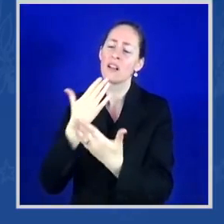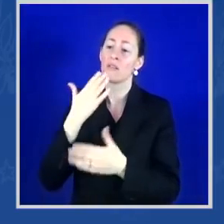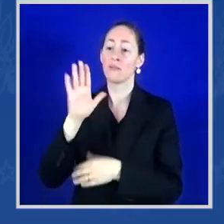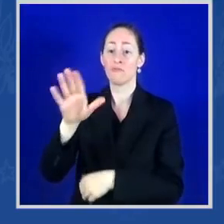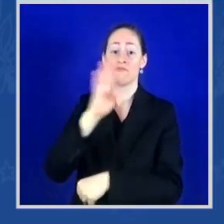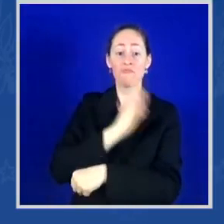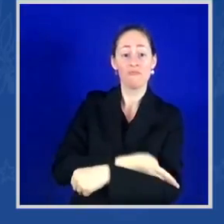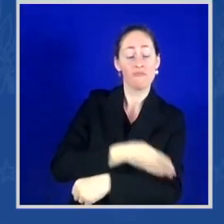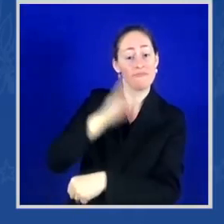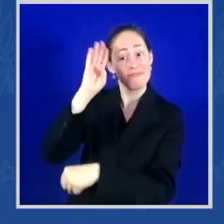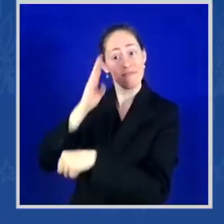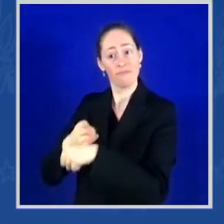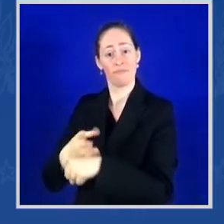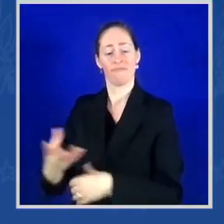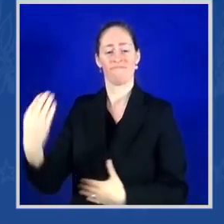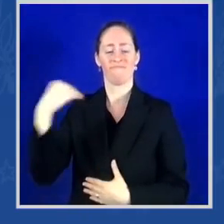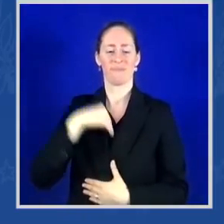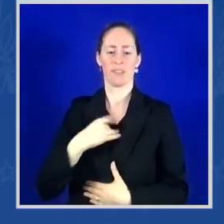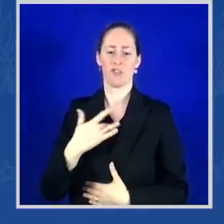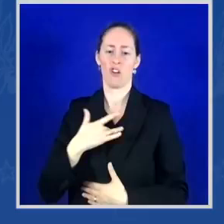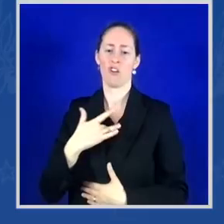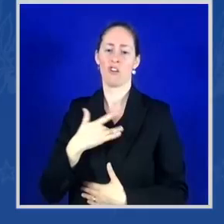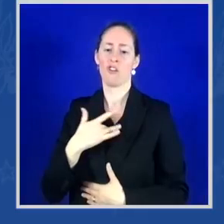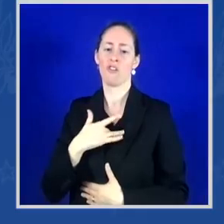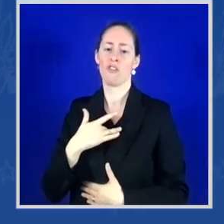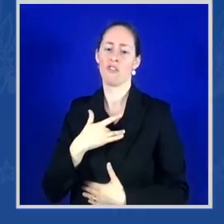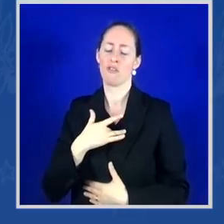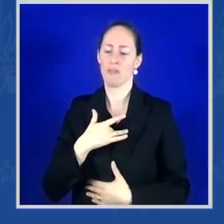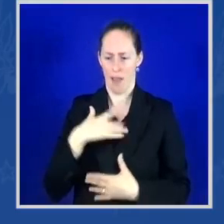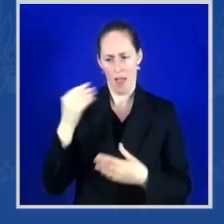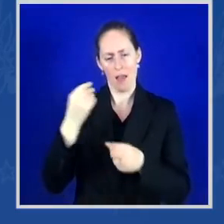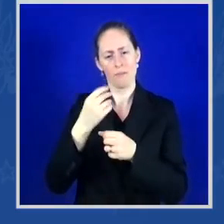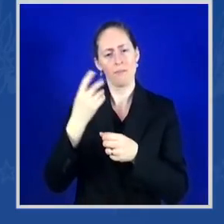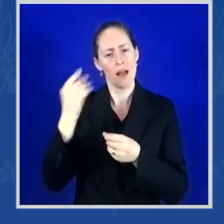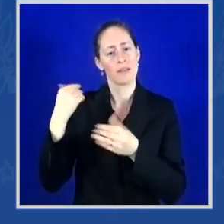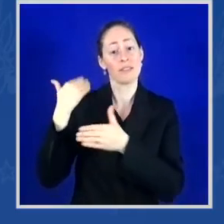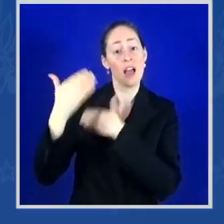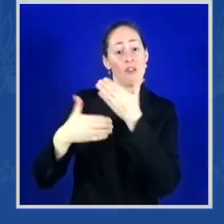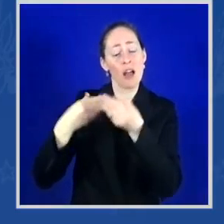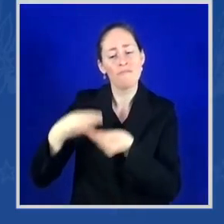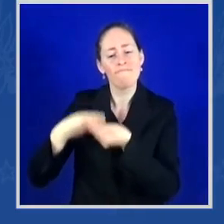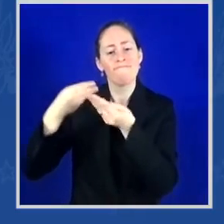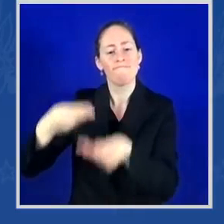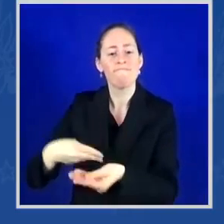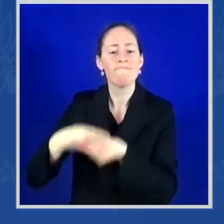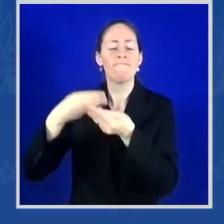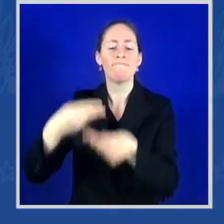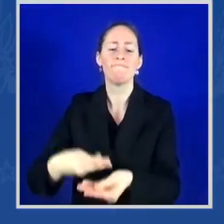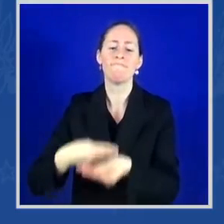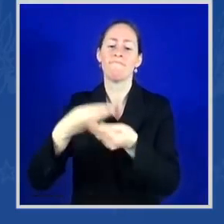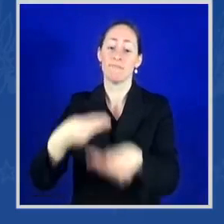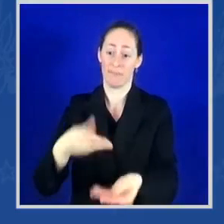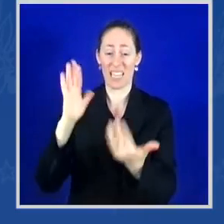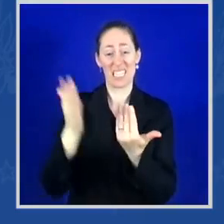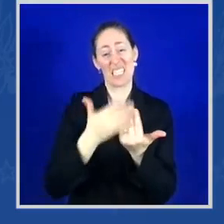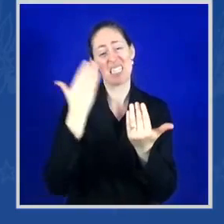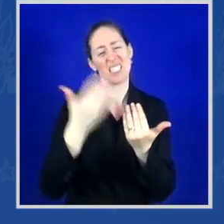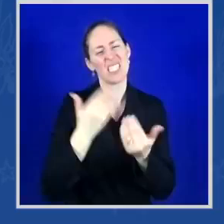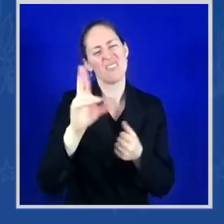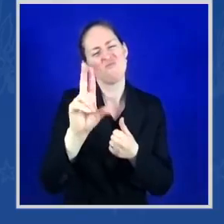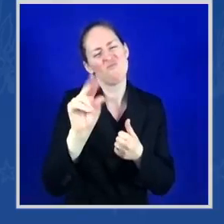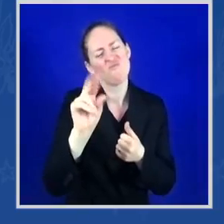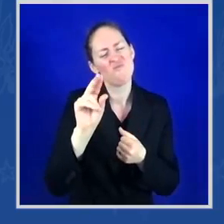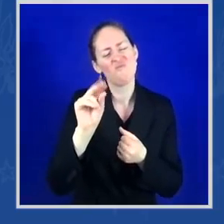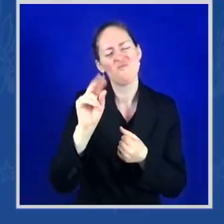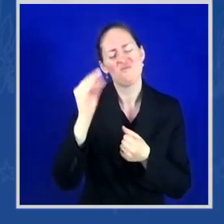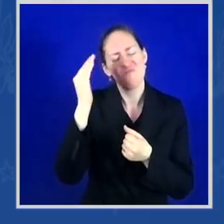And we have to carry on without them. But I know how hard it is for you. Bo didn't die in the line of duty, but he